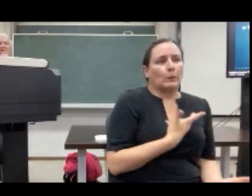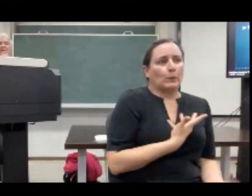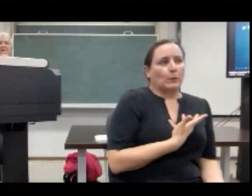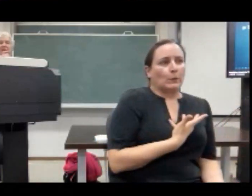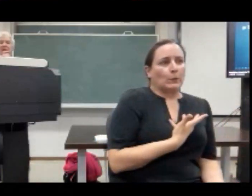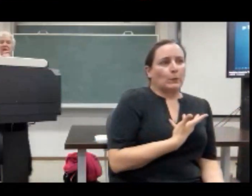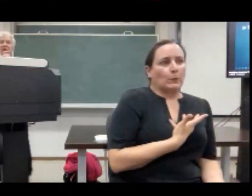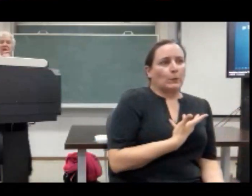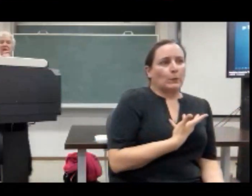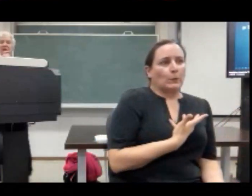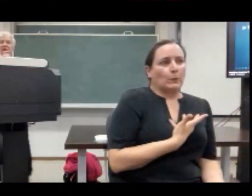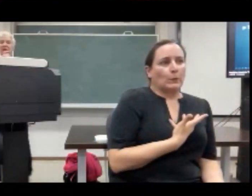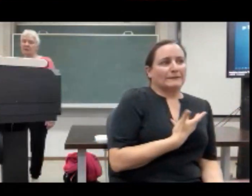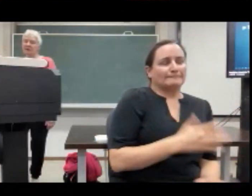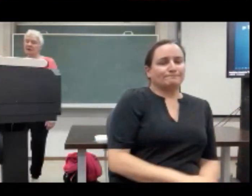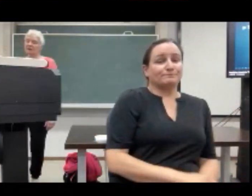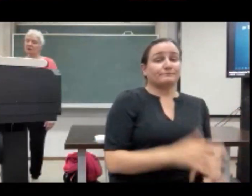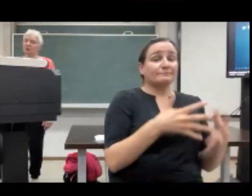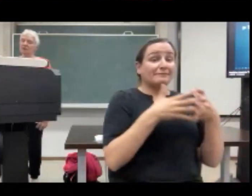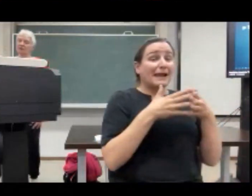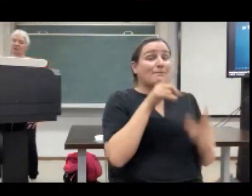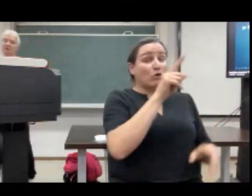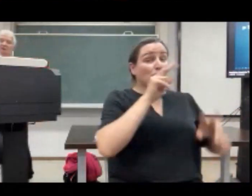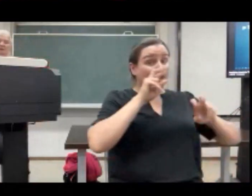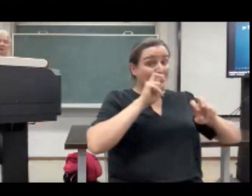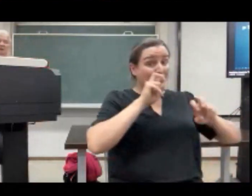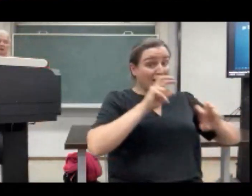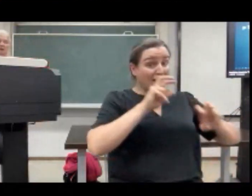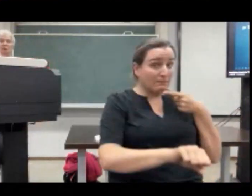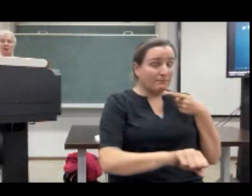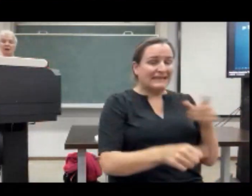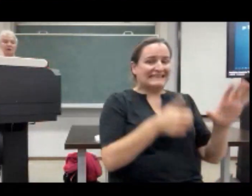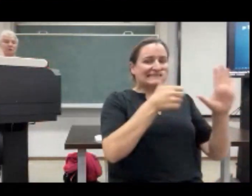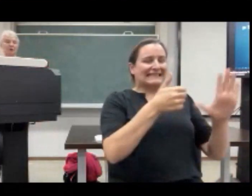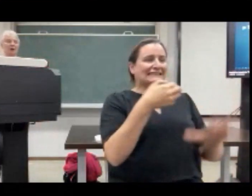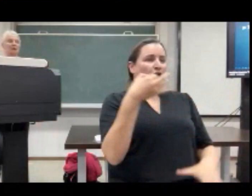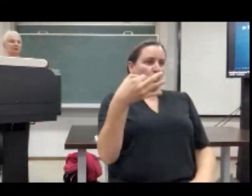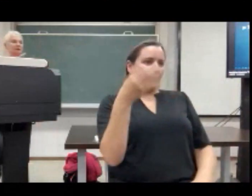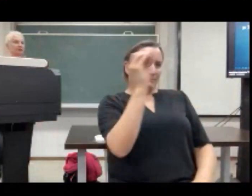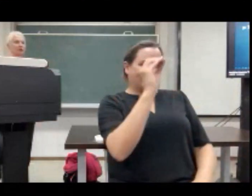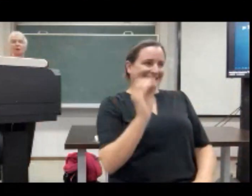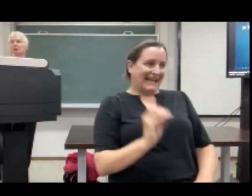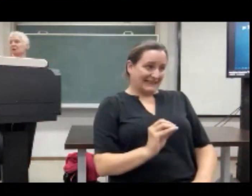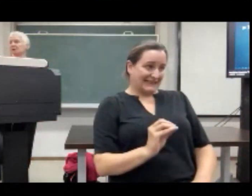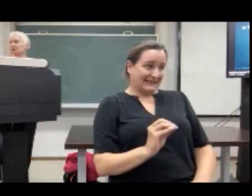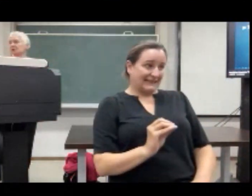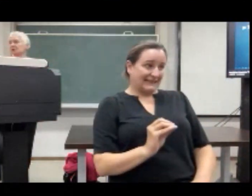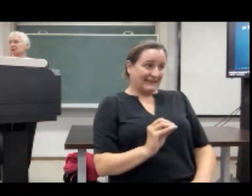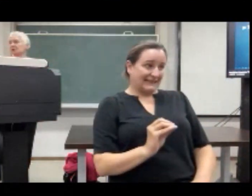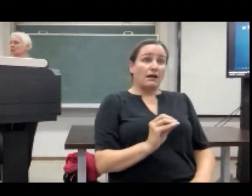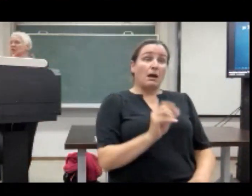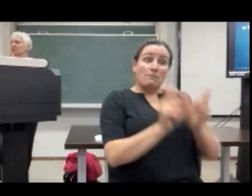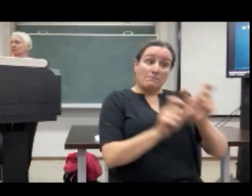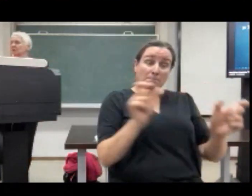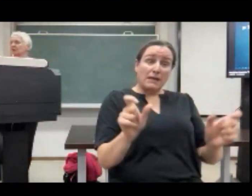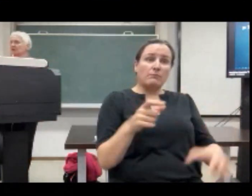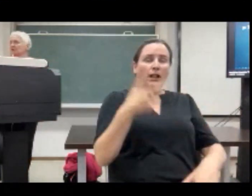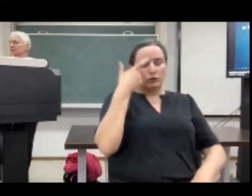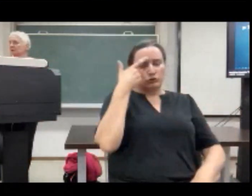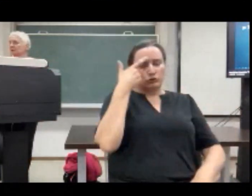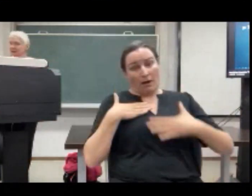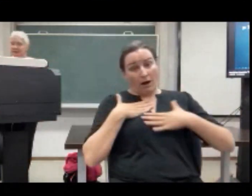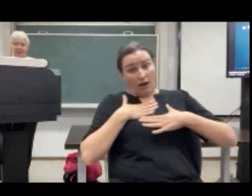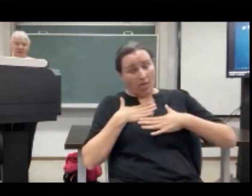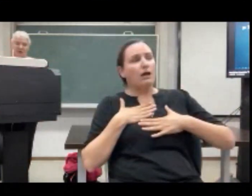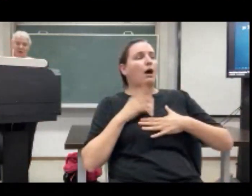In an American study, only 63% of trauma victims actually sought help from formal sources, so trauma